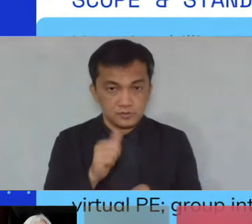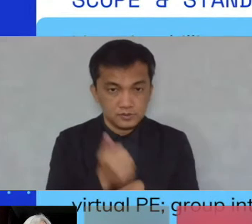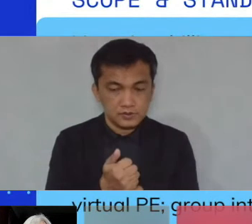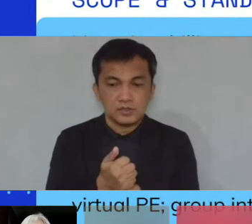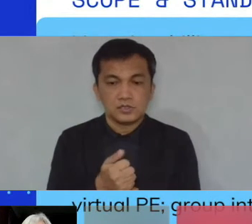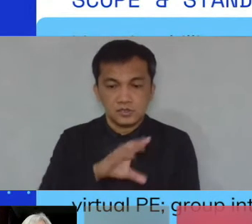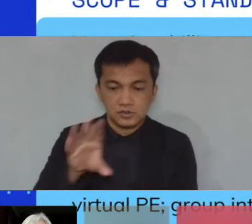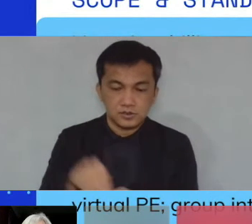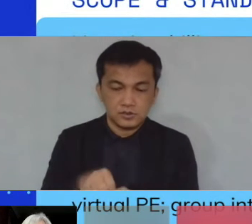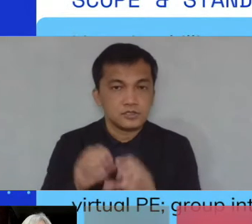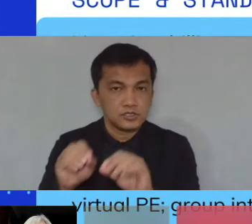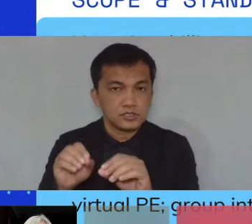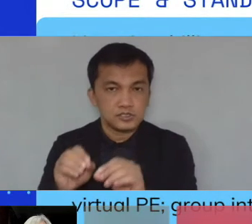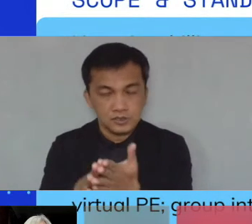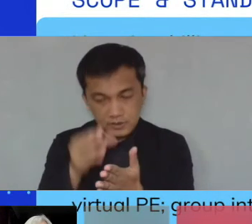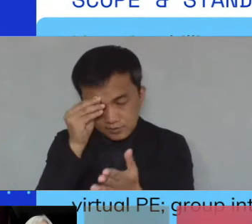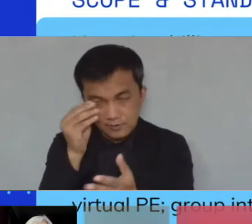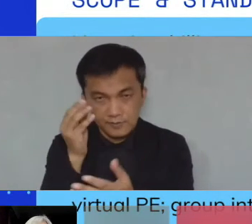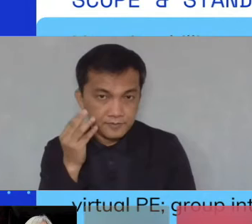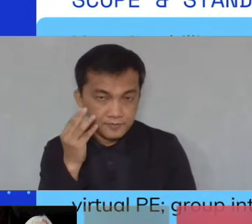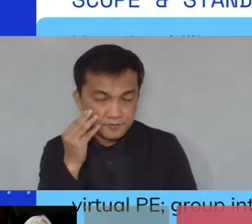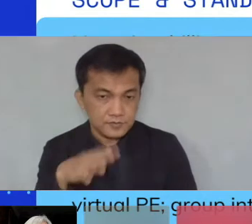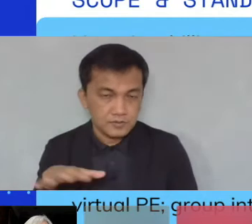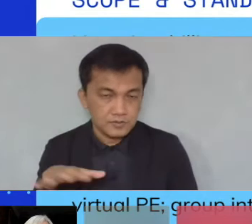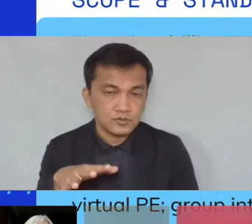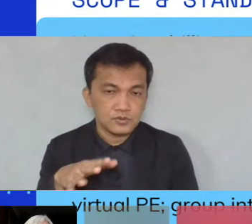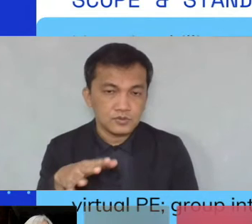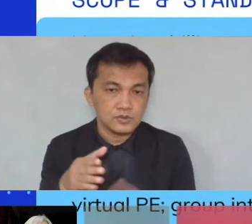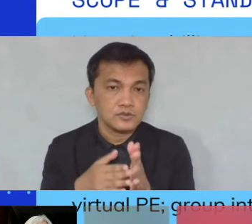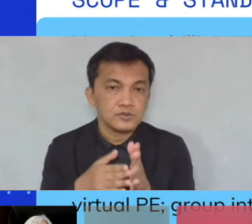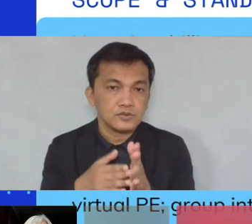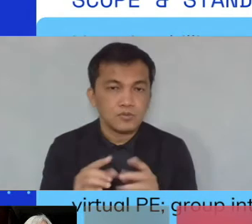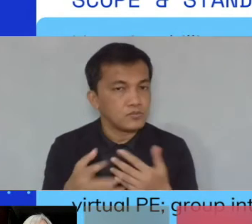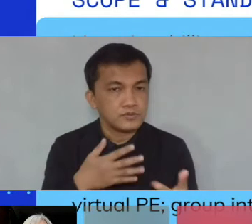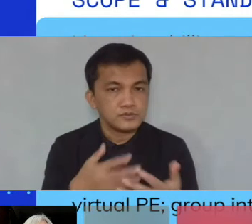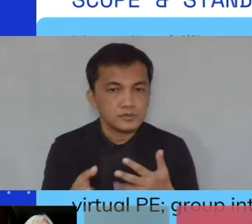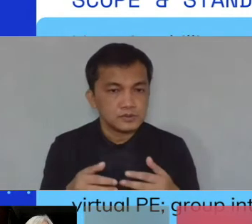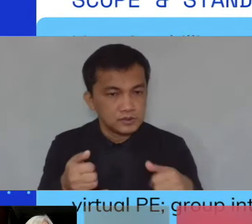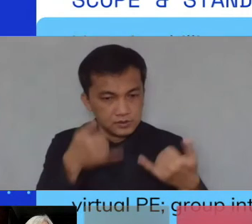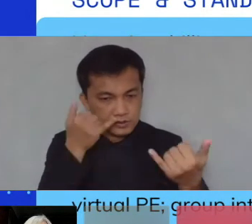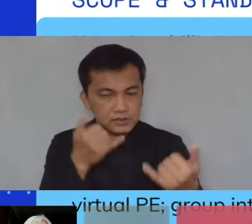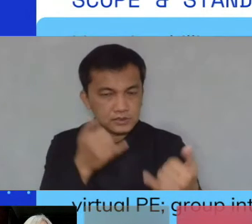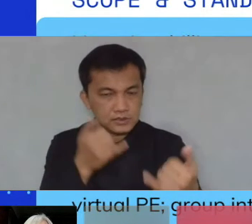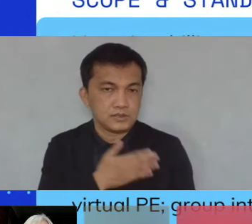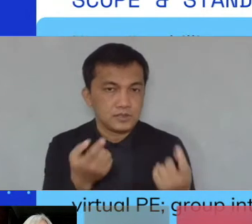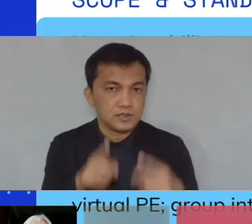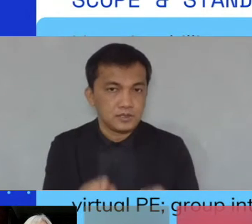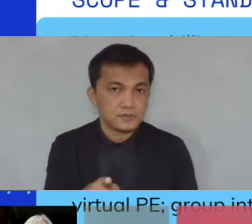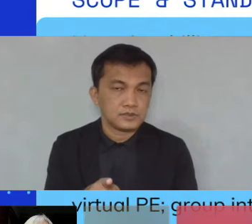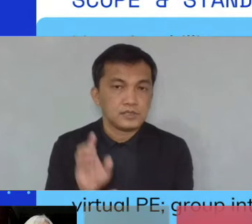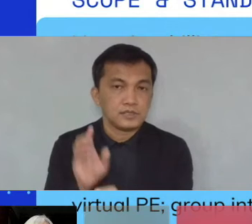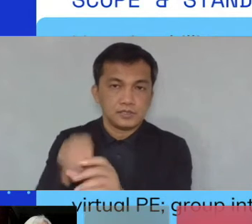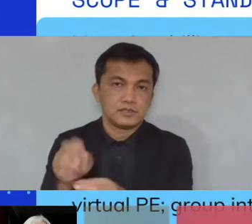to actually integrate teaching and learning experiences for our trainees, our students, in whatever telehealth initiatives will be